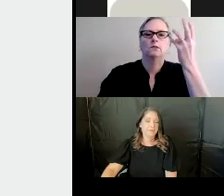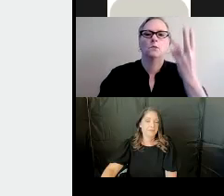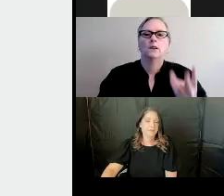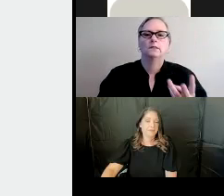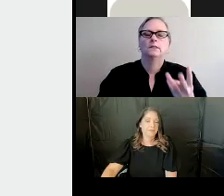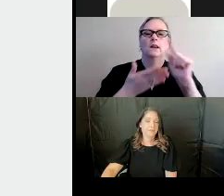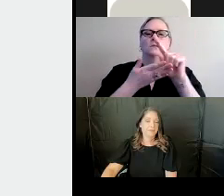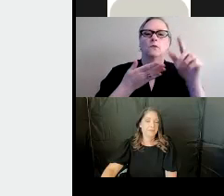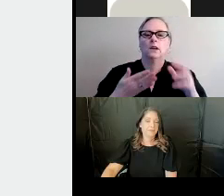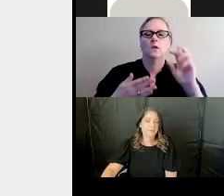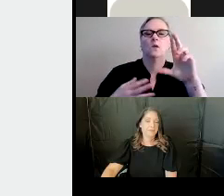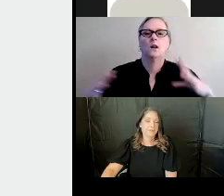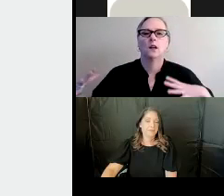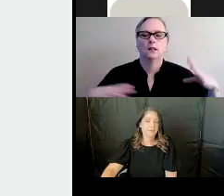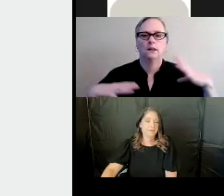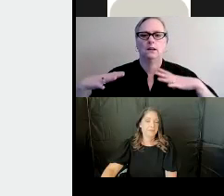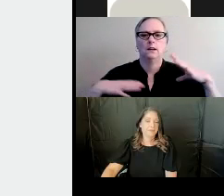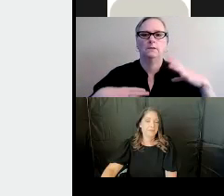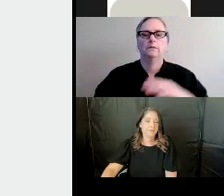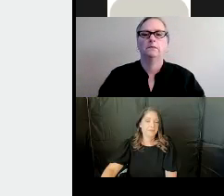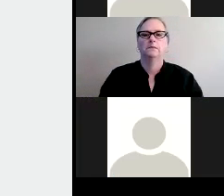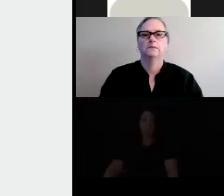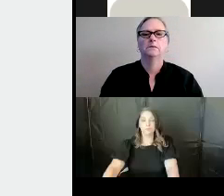or holidays.